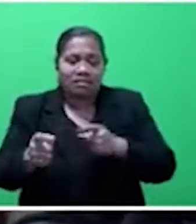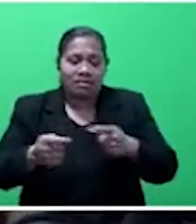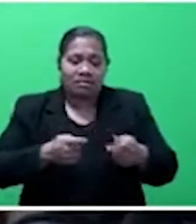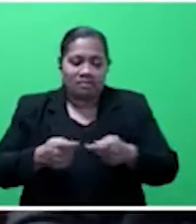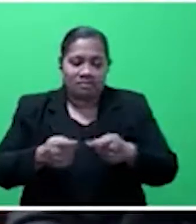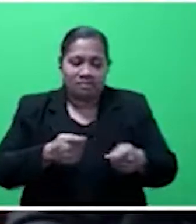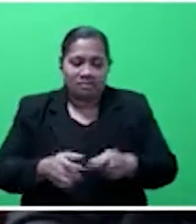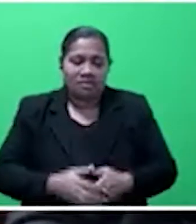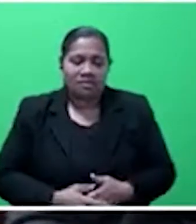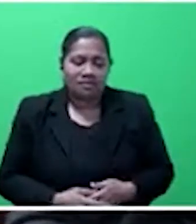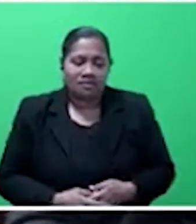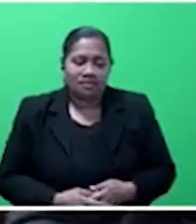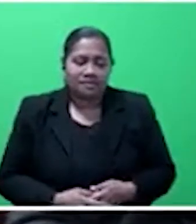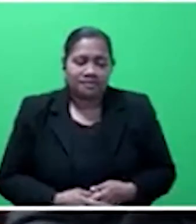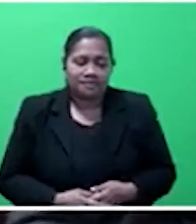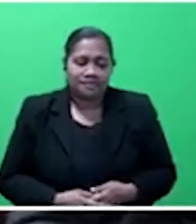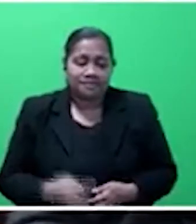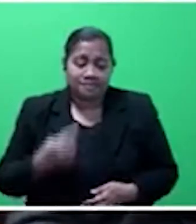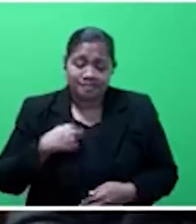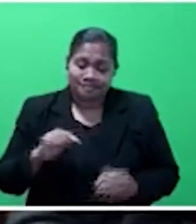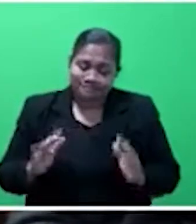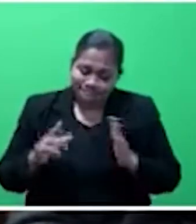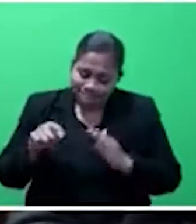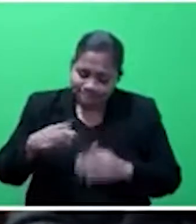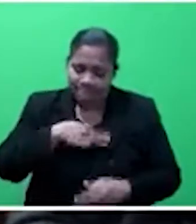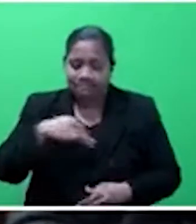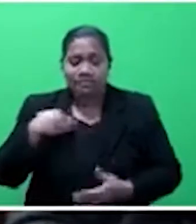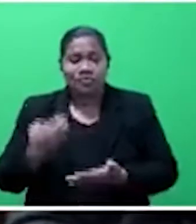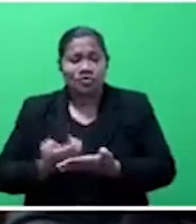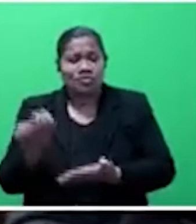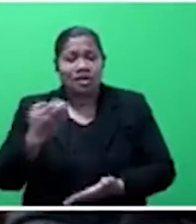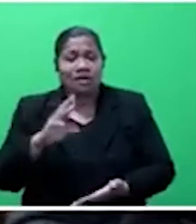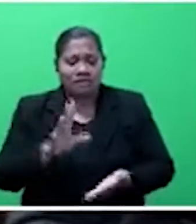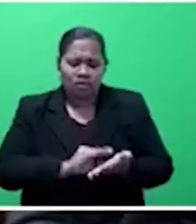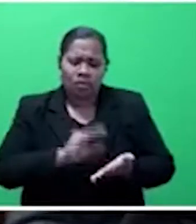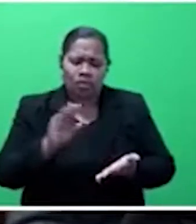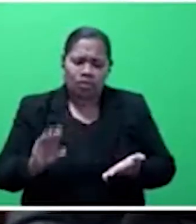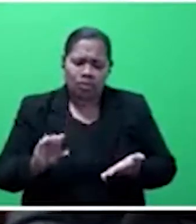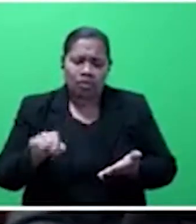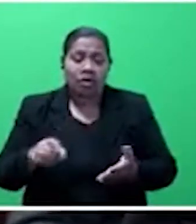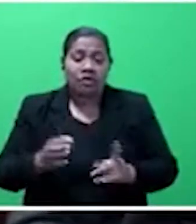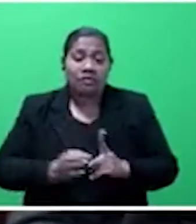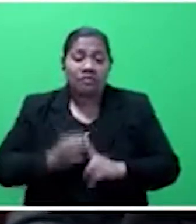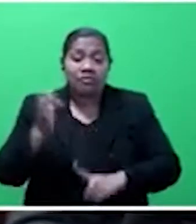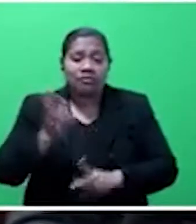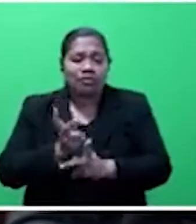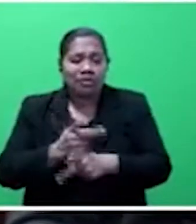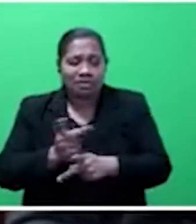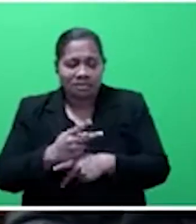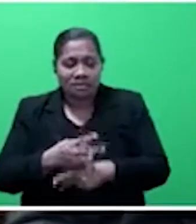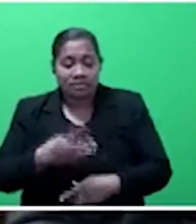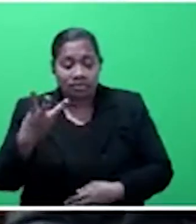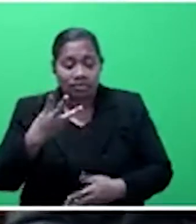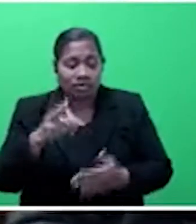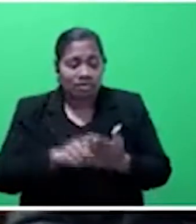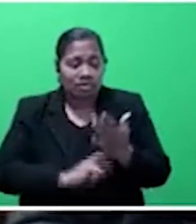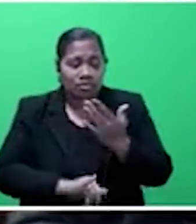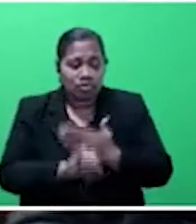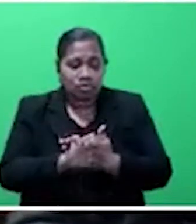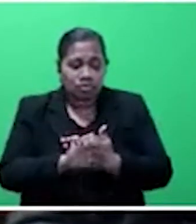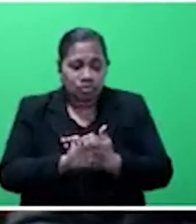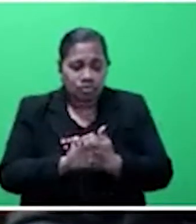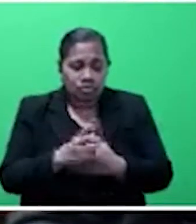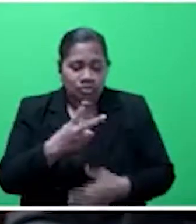said I commend the Minister of Economy for the allocation for improved productivity. On 13 June 2019, Fiji launched